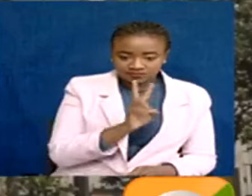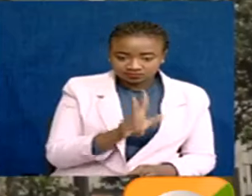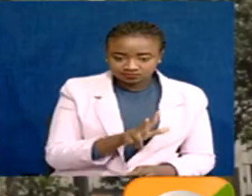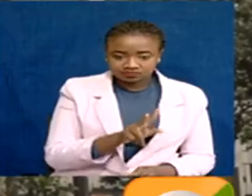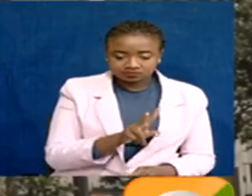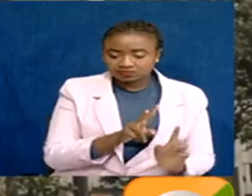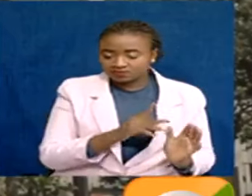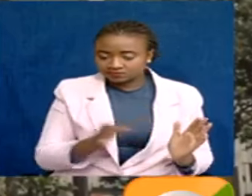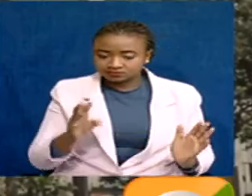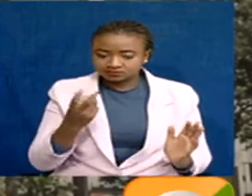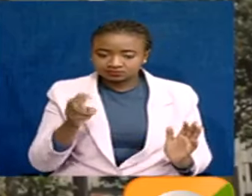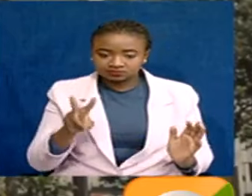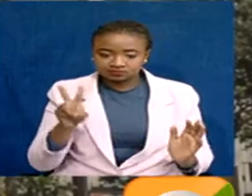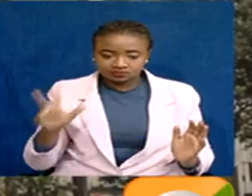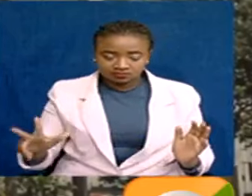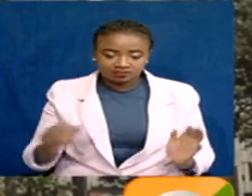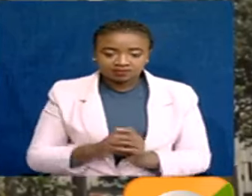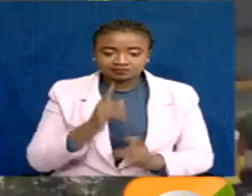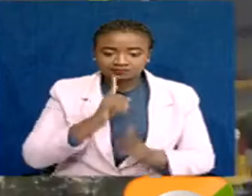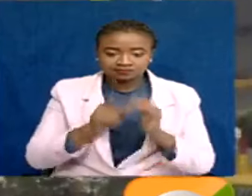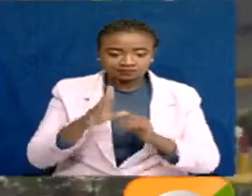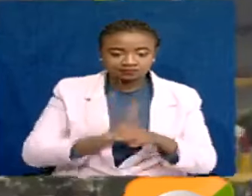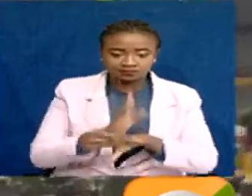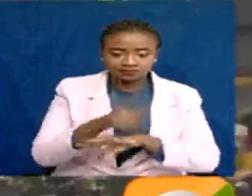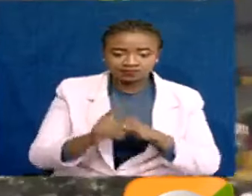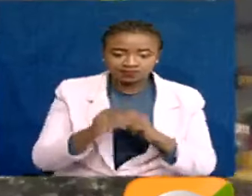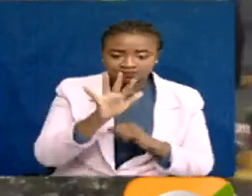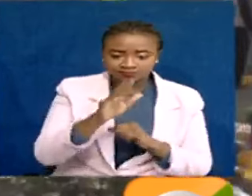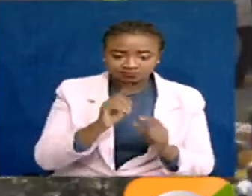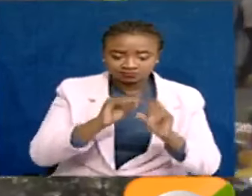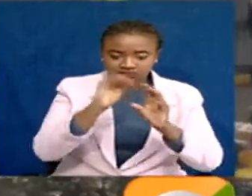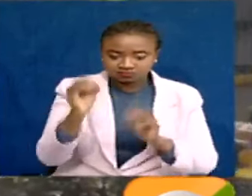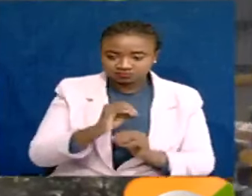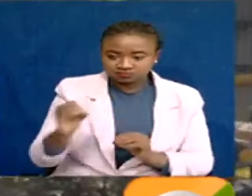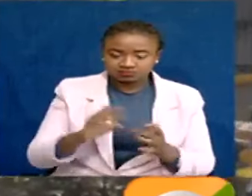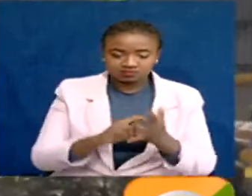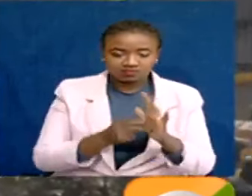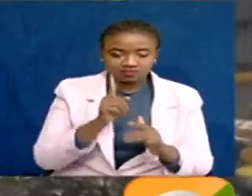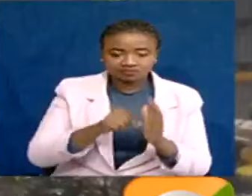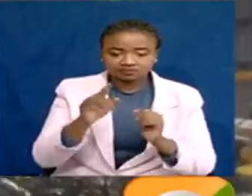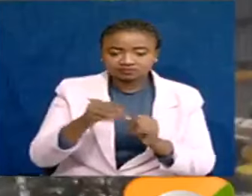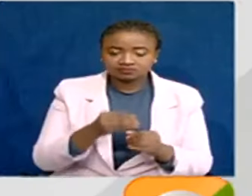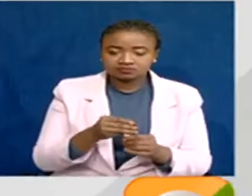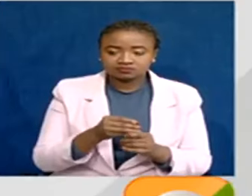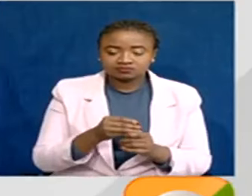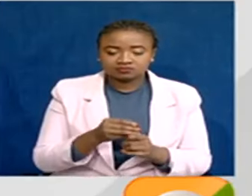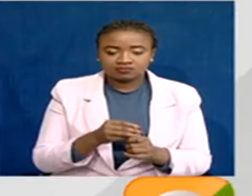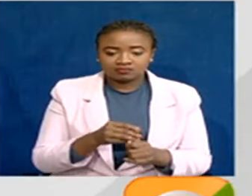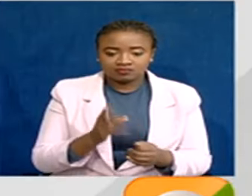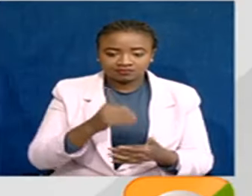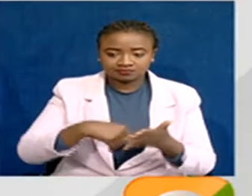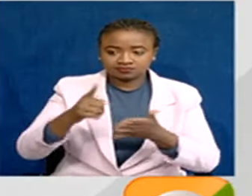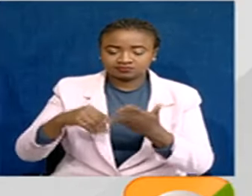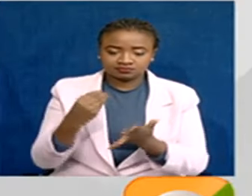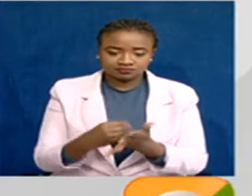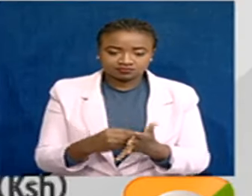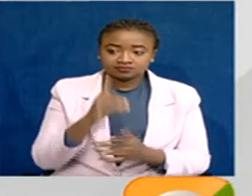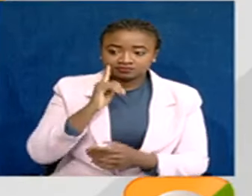saying the variances went above the 5% allowed by the law, hitting 10% of the amounts approved. In the financial